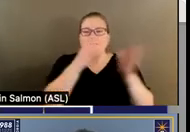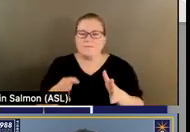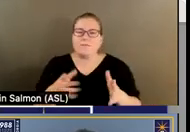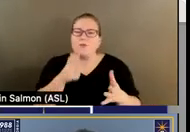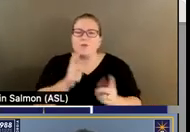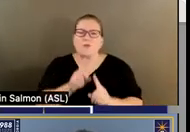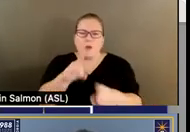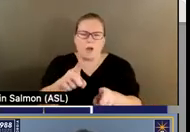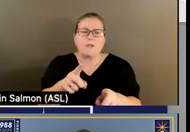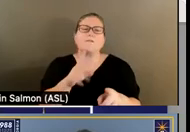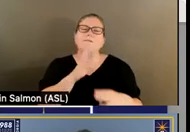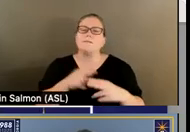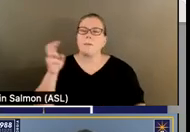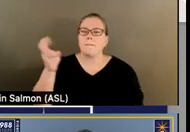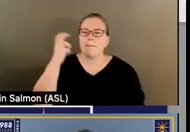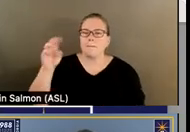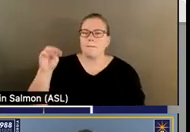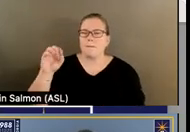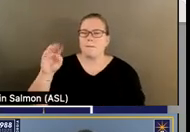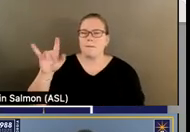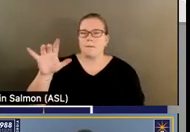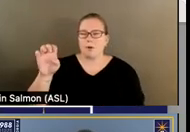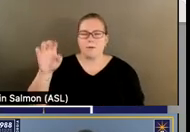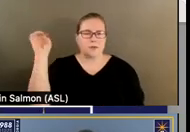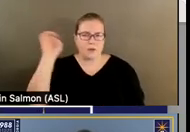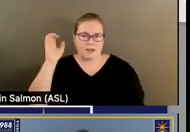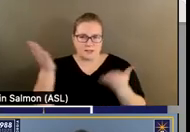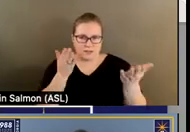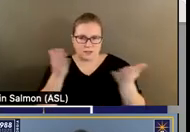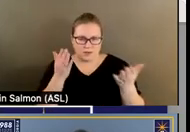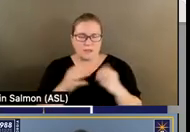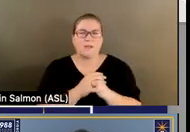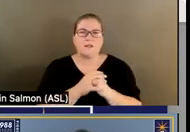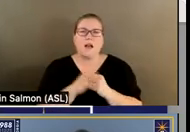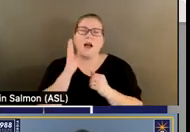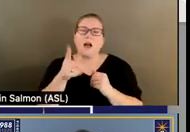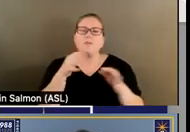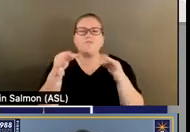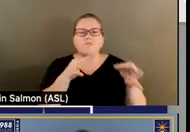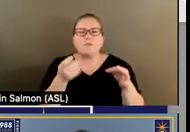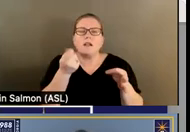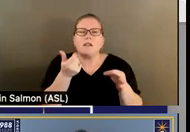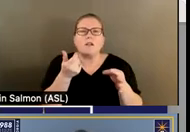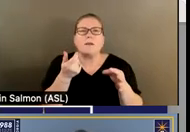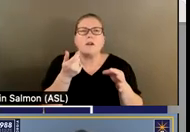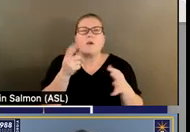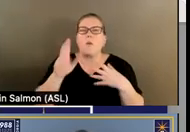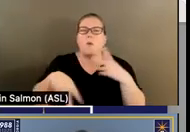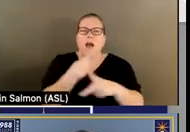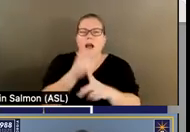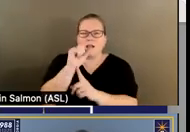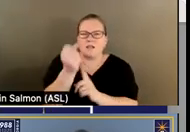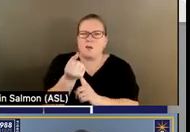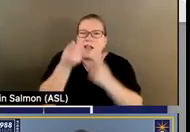services. And I want to give you a little bit of information about what types of circumstances might be in place that would result in a